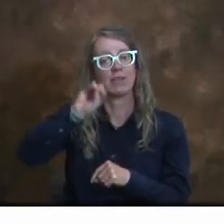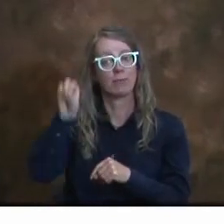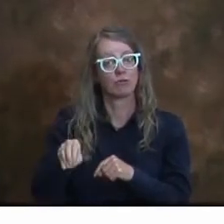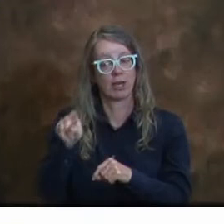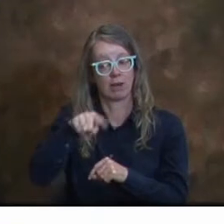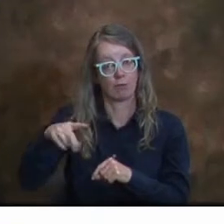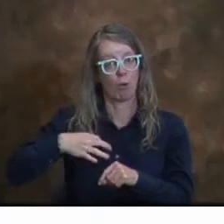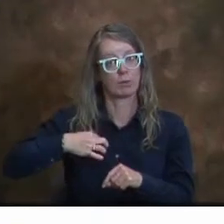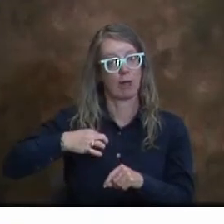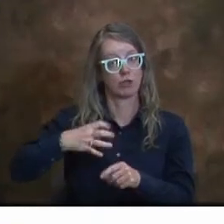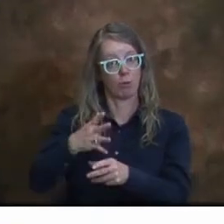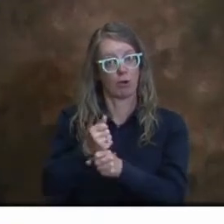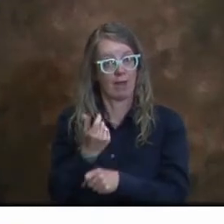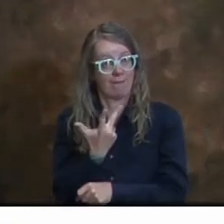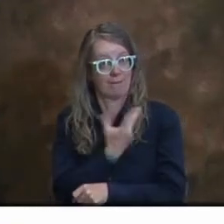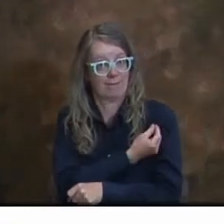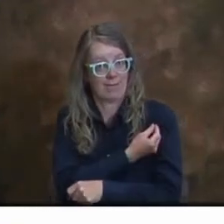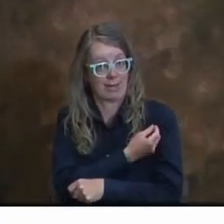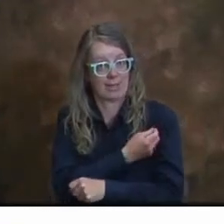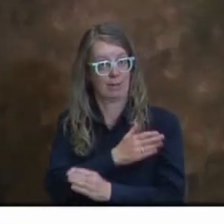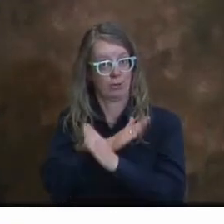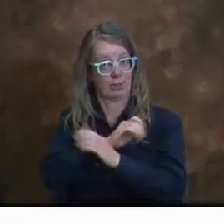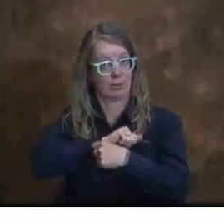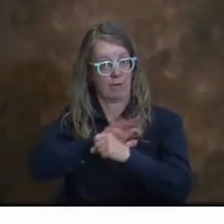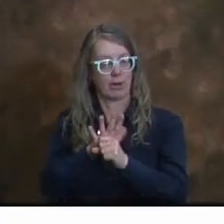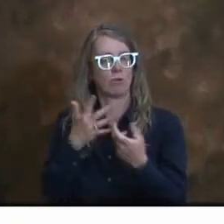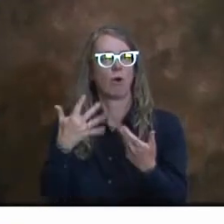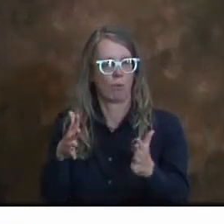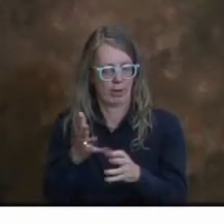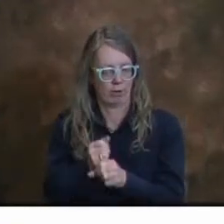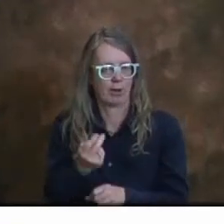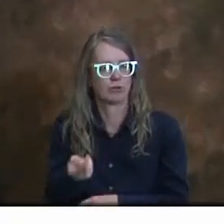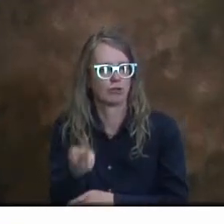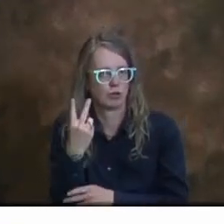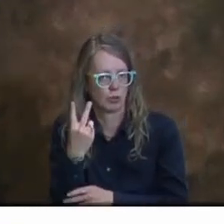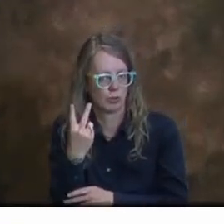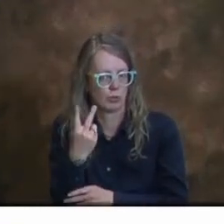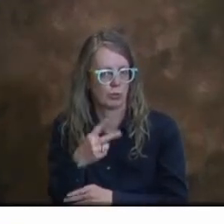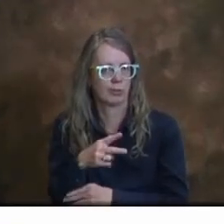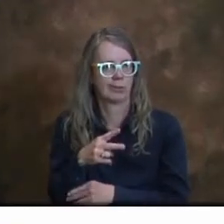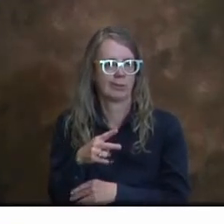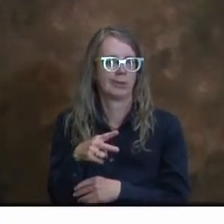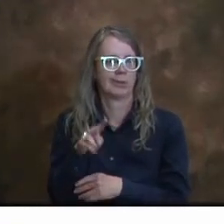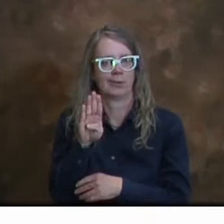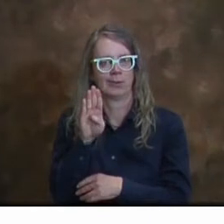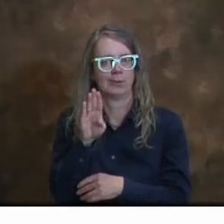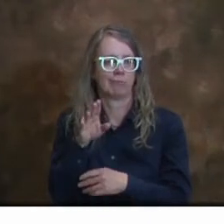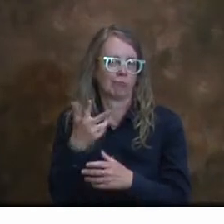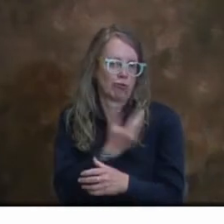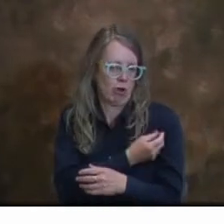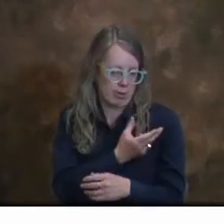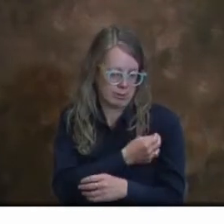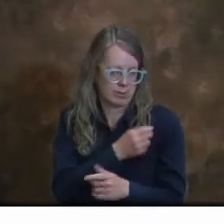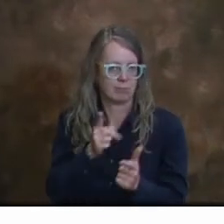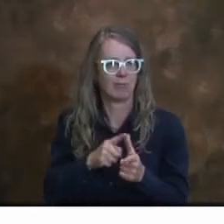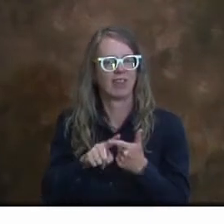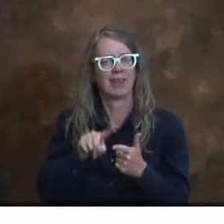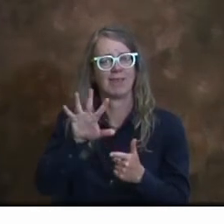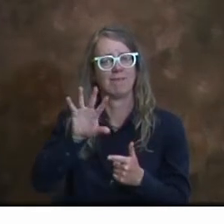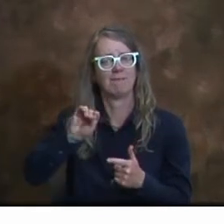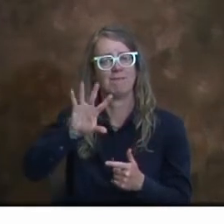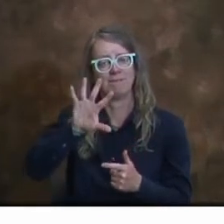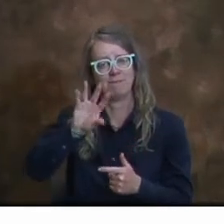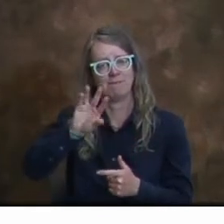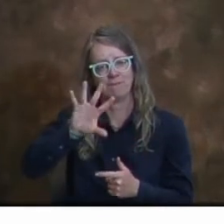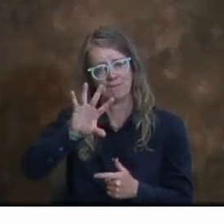population having received their primary series, what we know is fully vaccinated, and